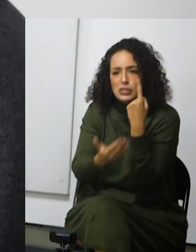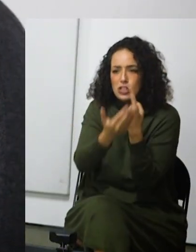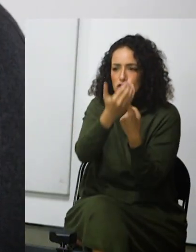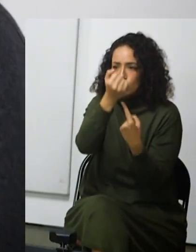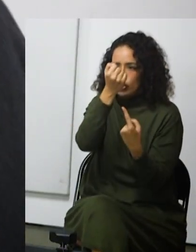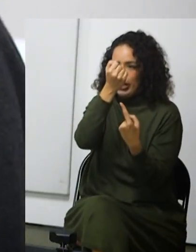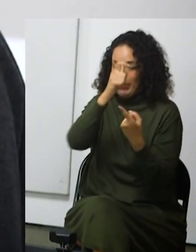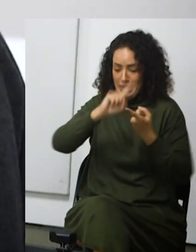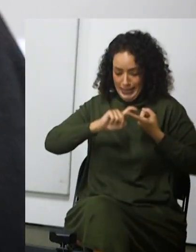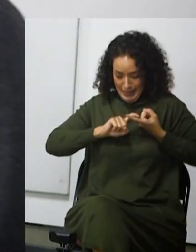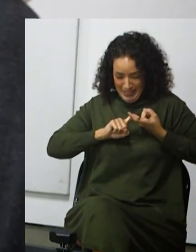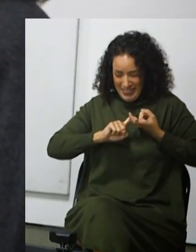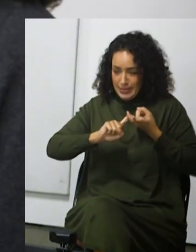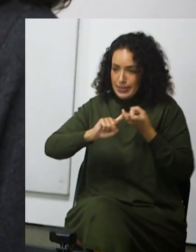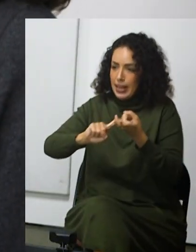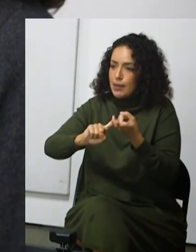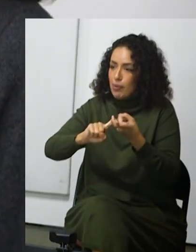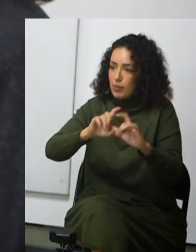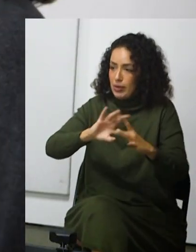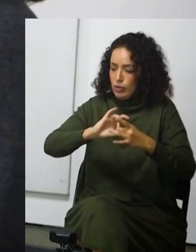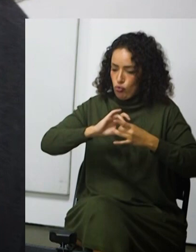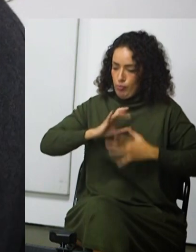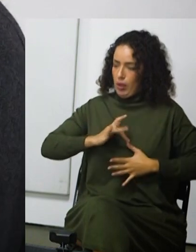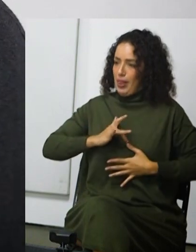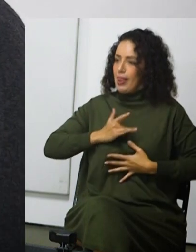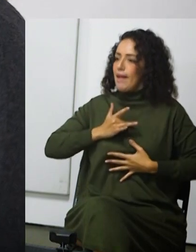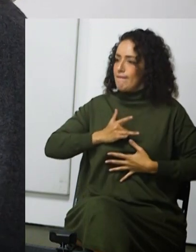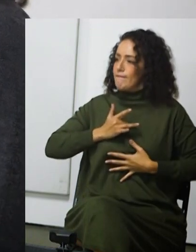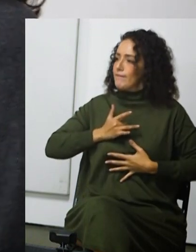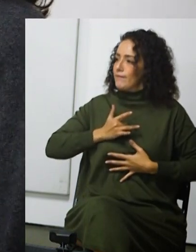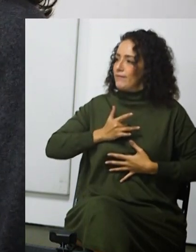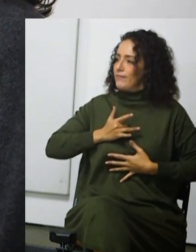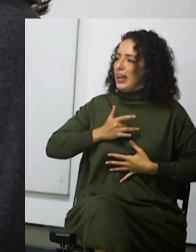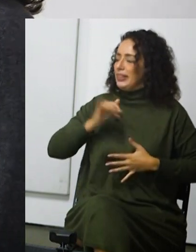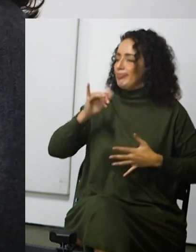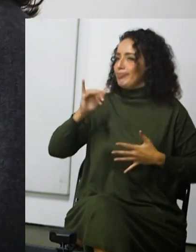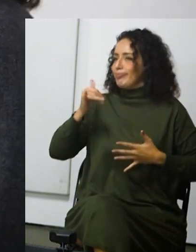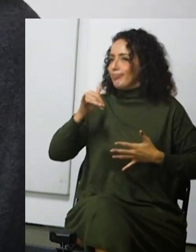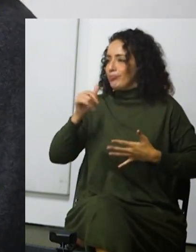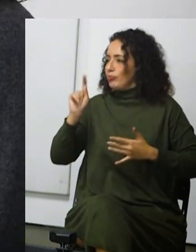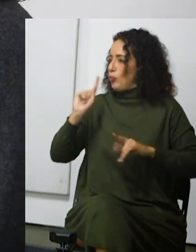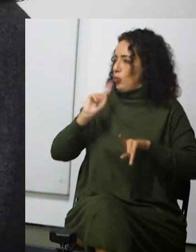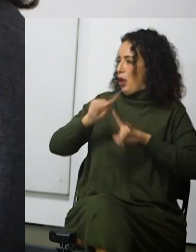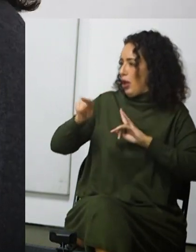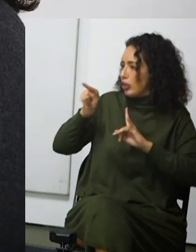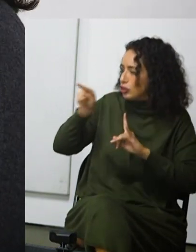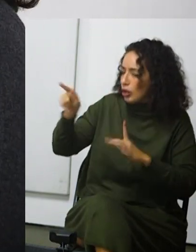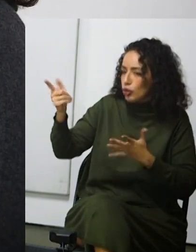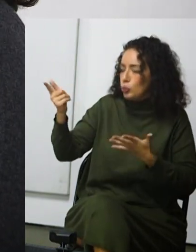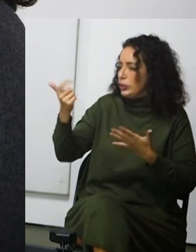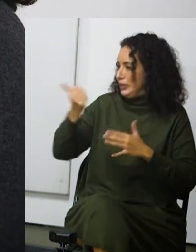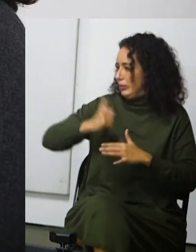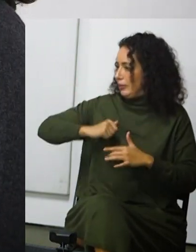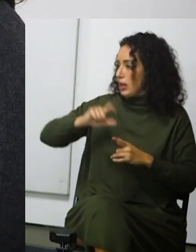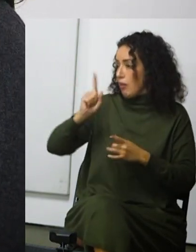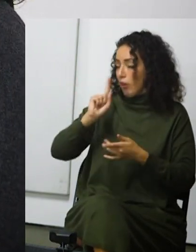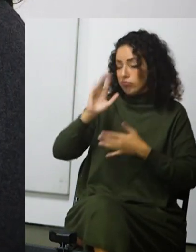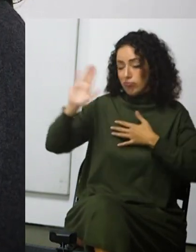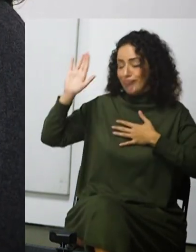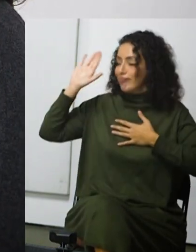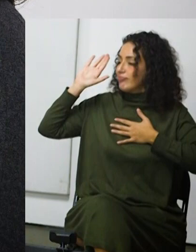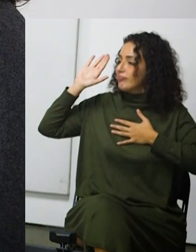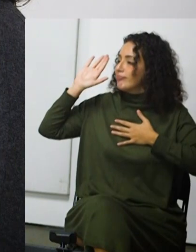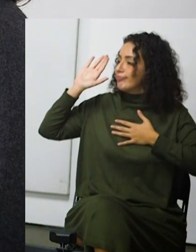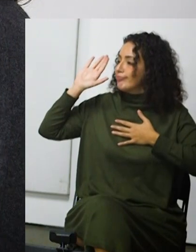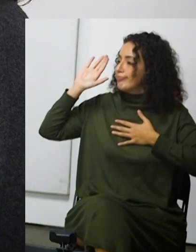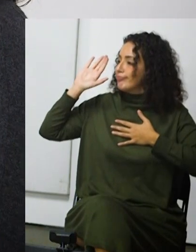my life, which maybe isn't the kind of answer that you're after, but is the honest one. So thinking